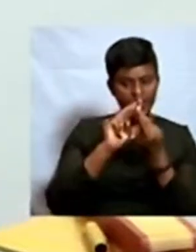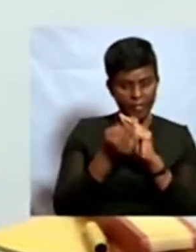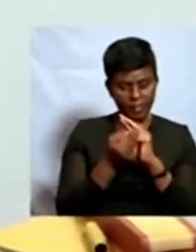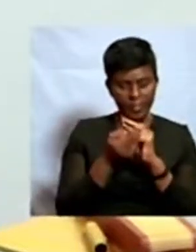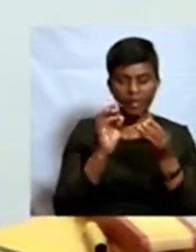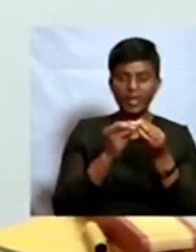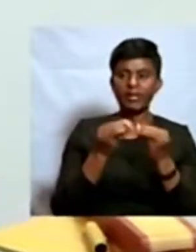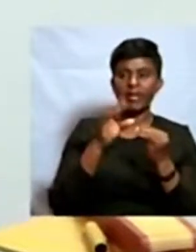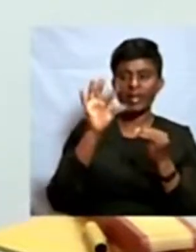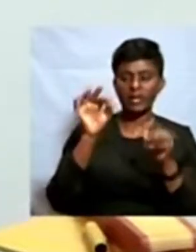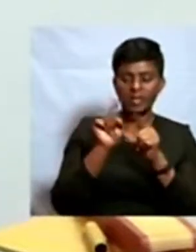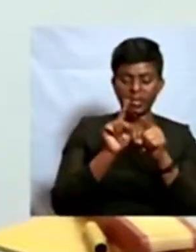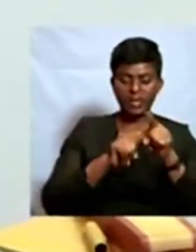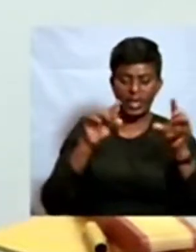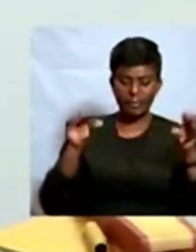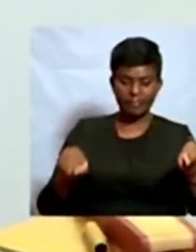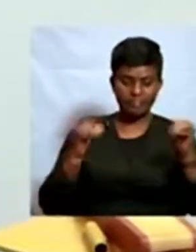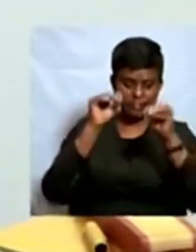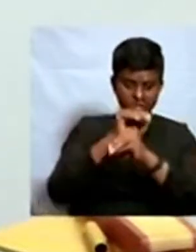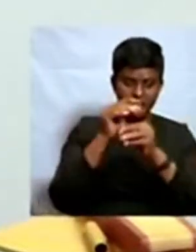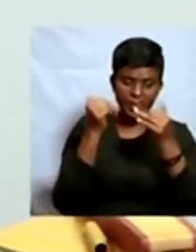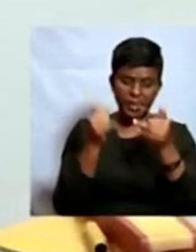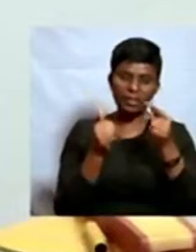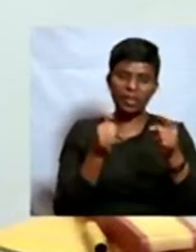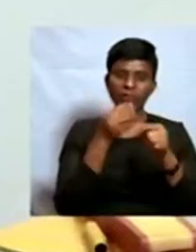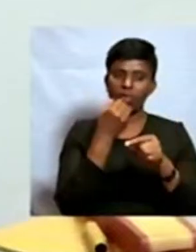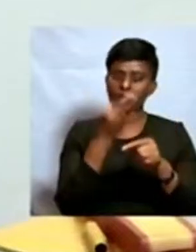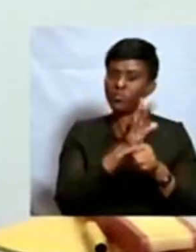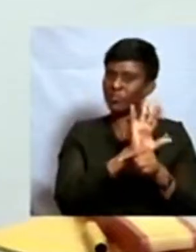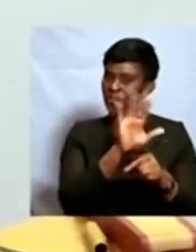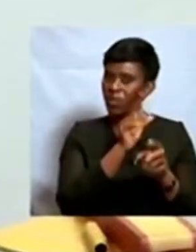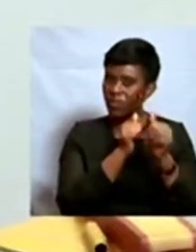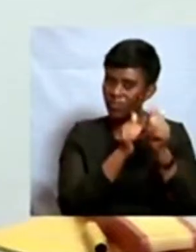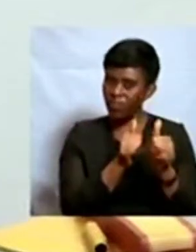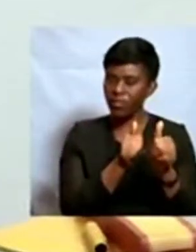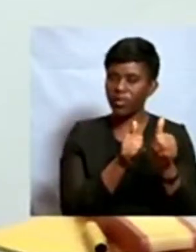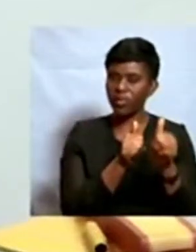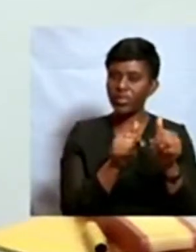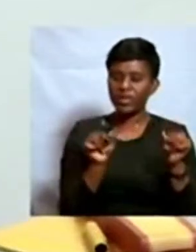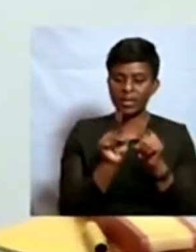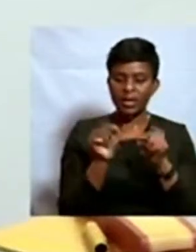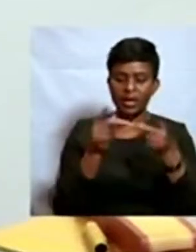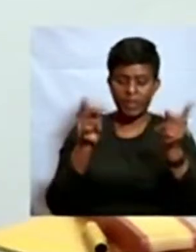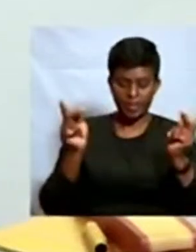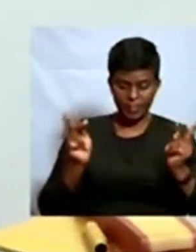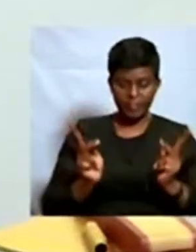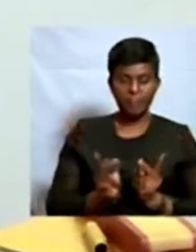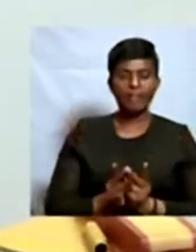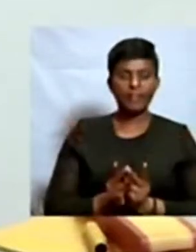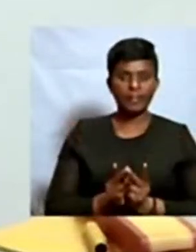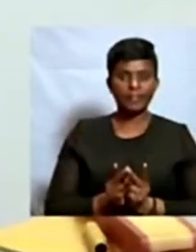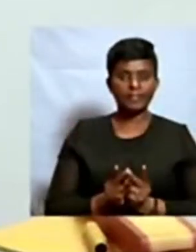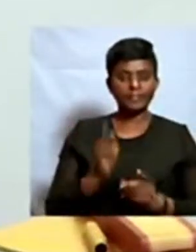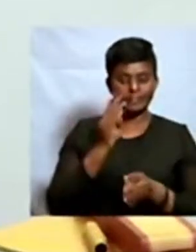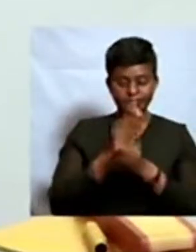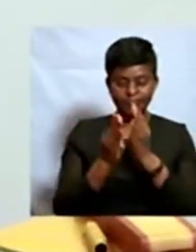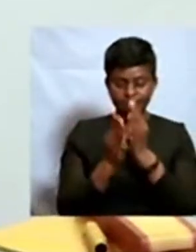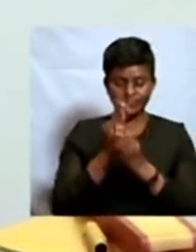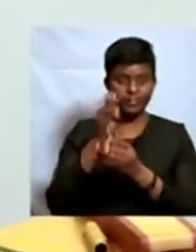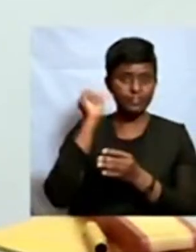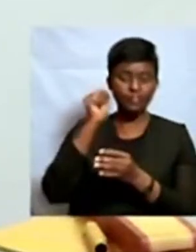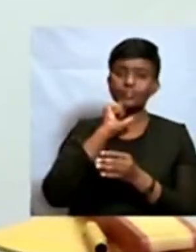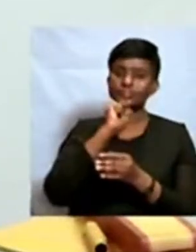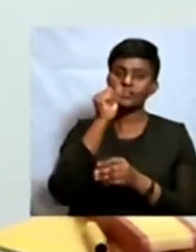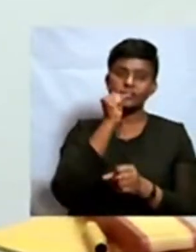Section 9 and the substitution, therefore, of the following. A place or building shall not